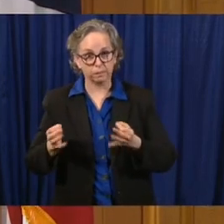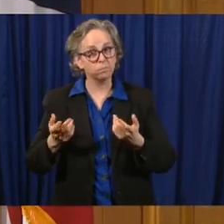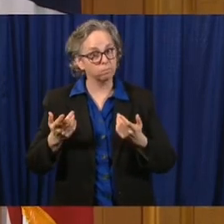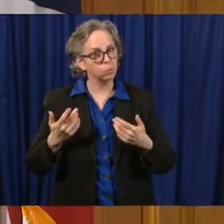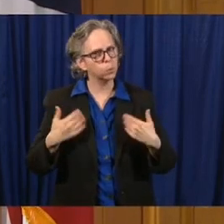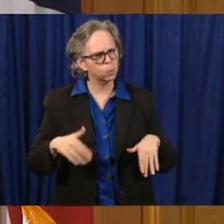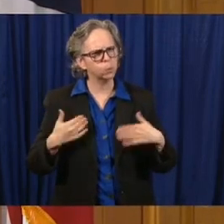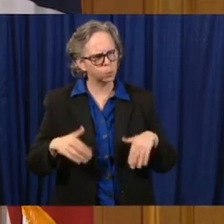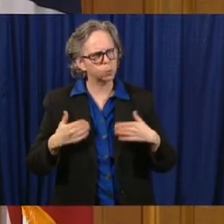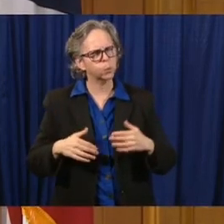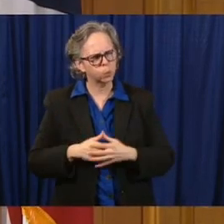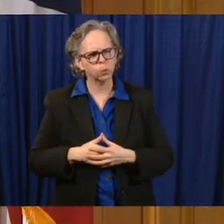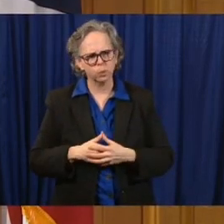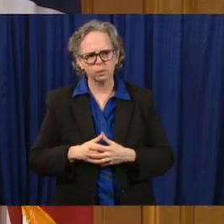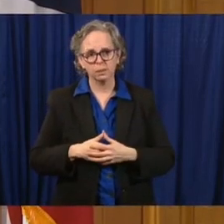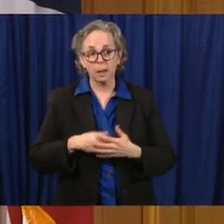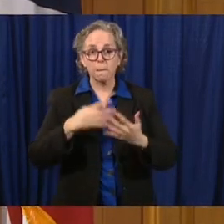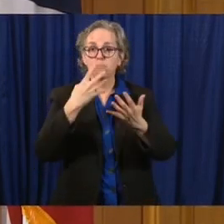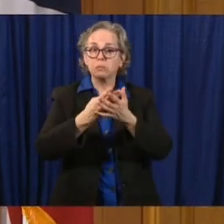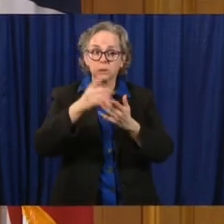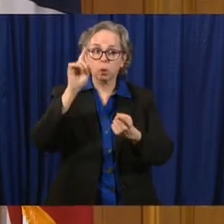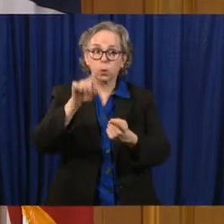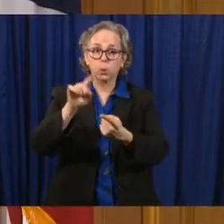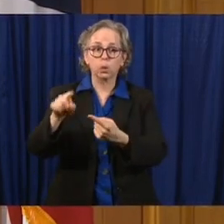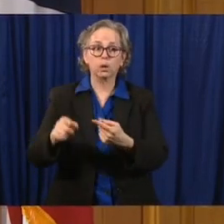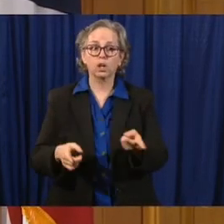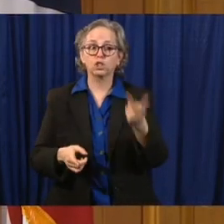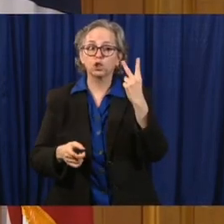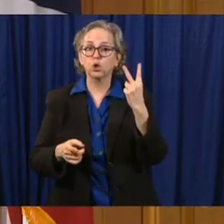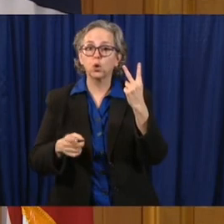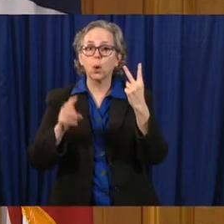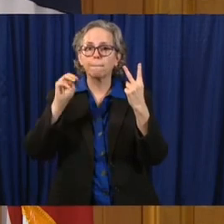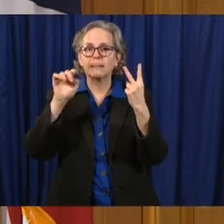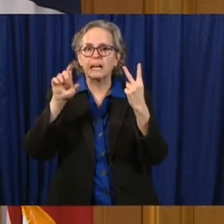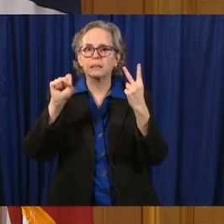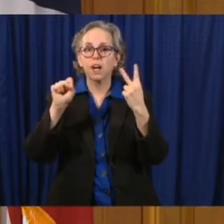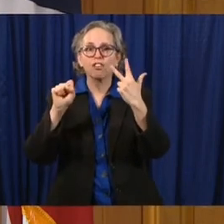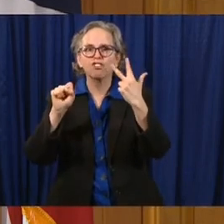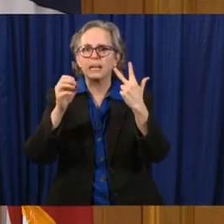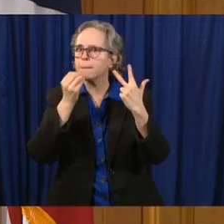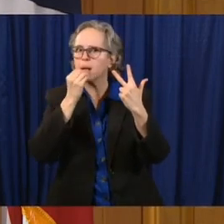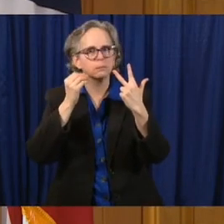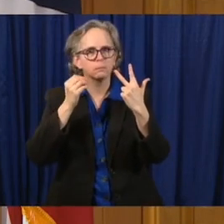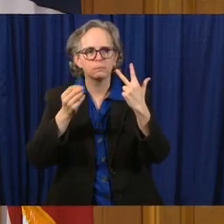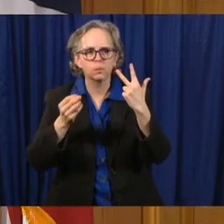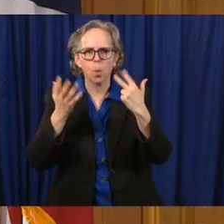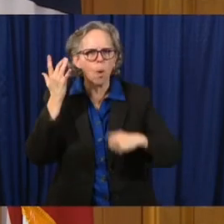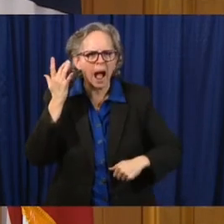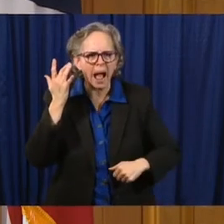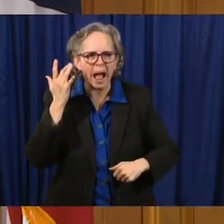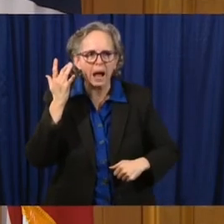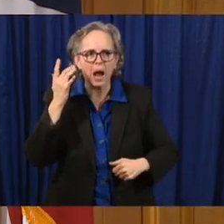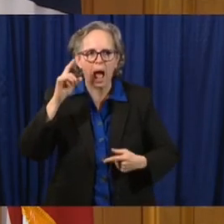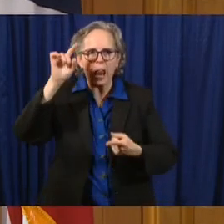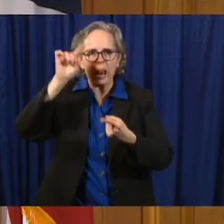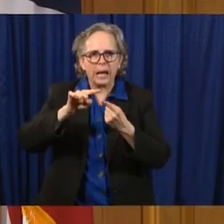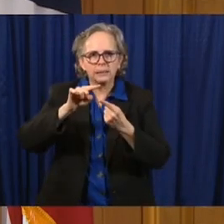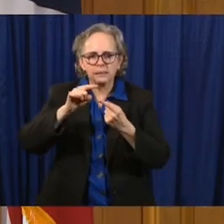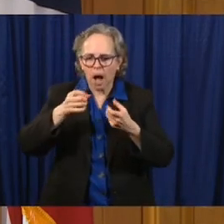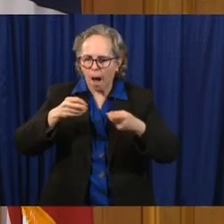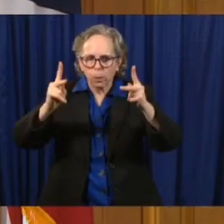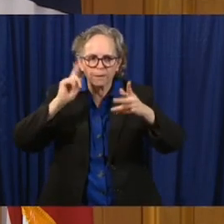meals. Why? It's a better able to keep that prisoner from contact with other people